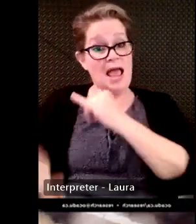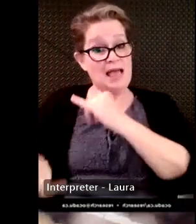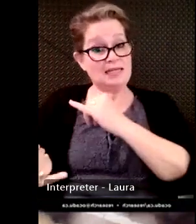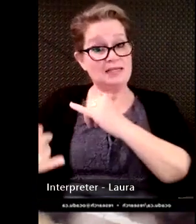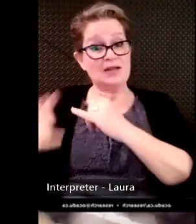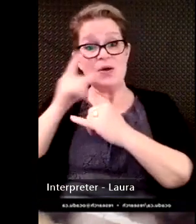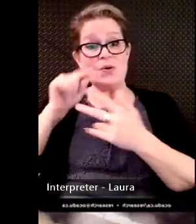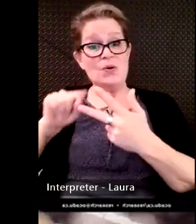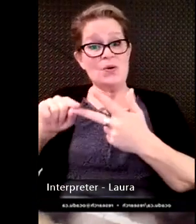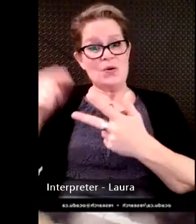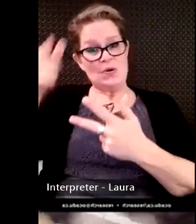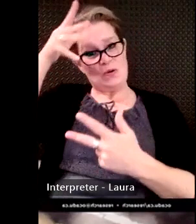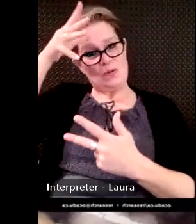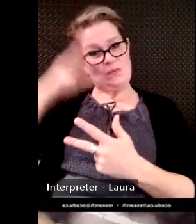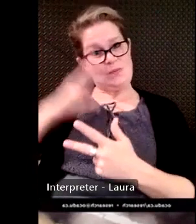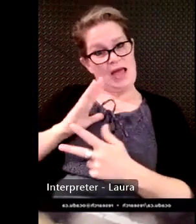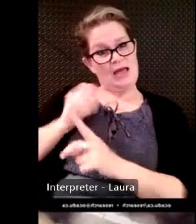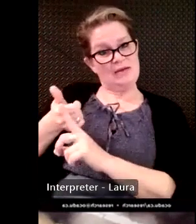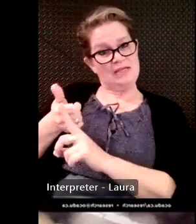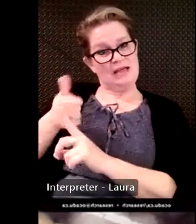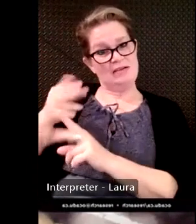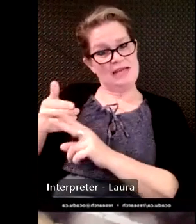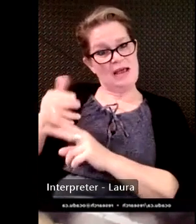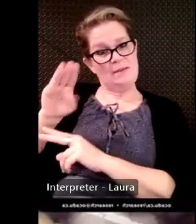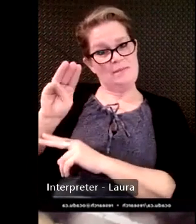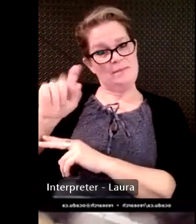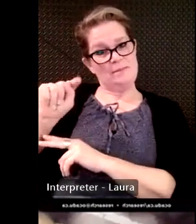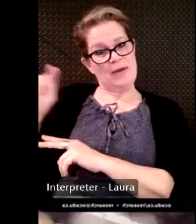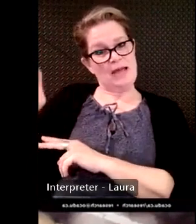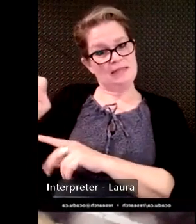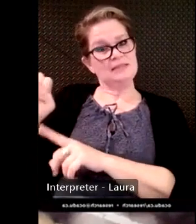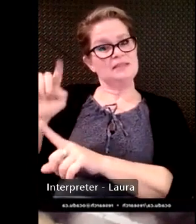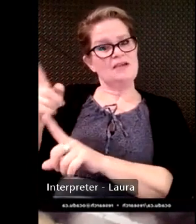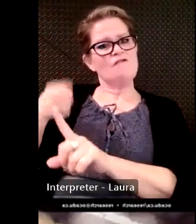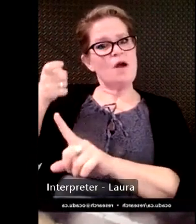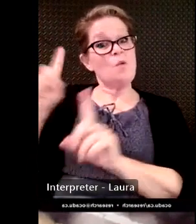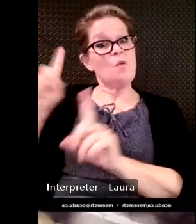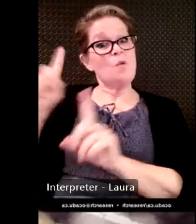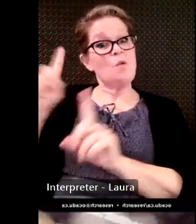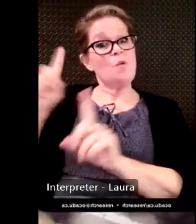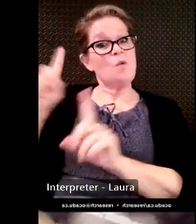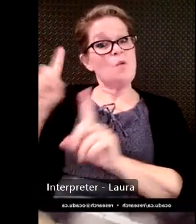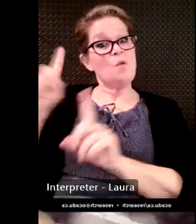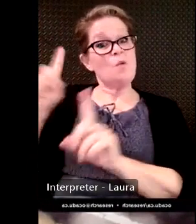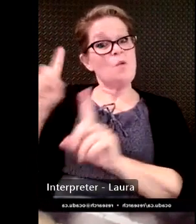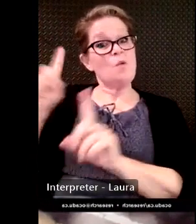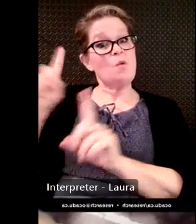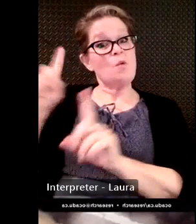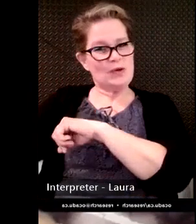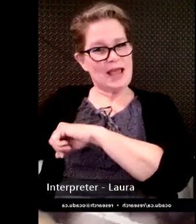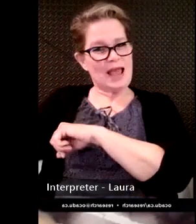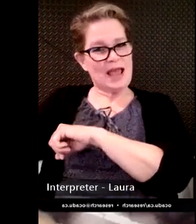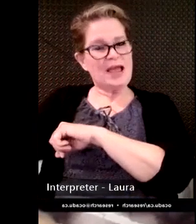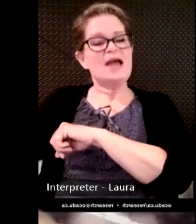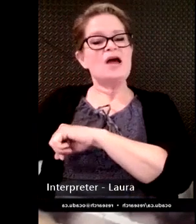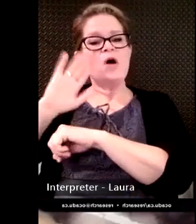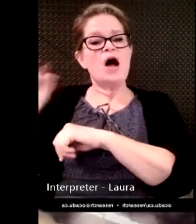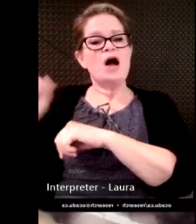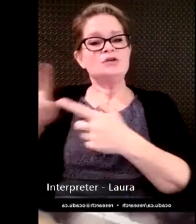screen. Before him will be Roman, who will be sitting right there, and he's going to be speaking second. And our first speaker